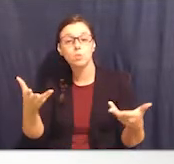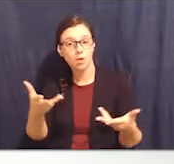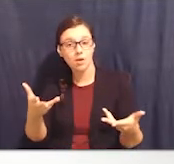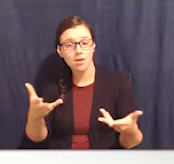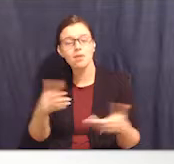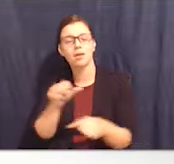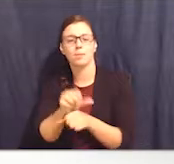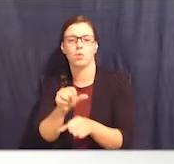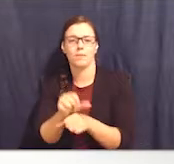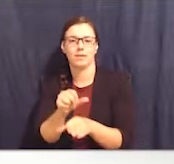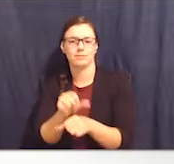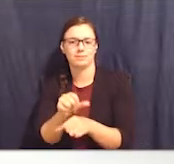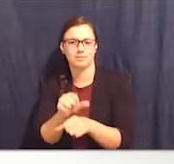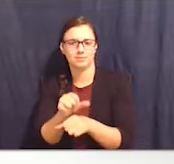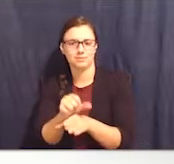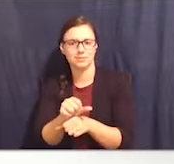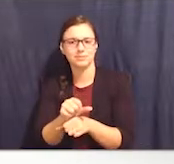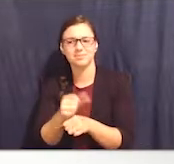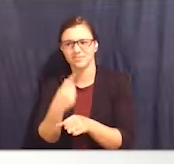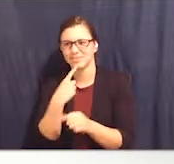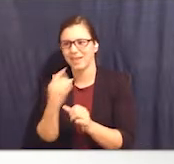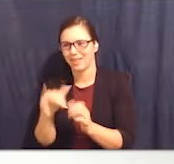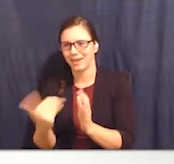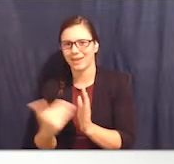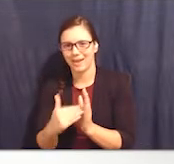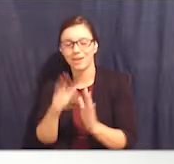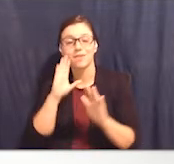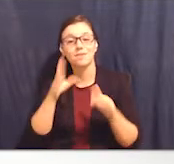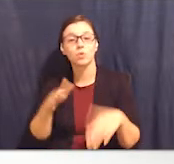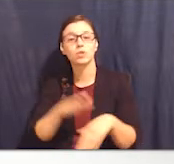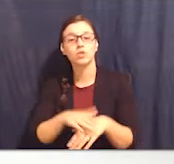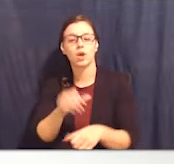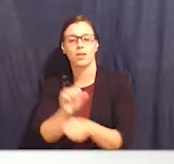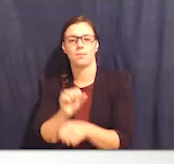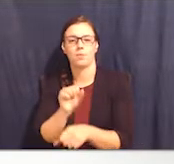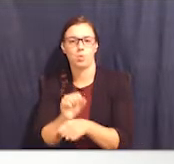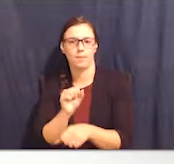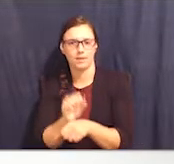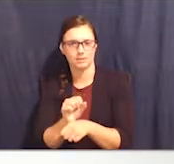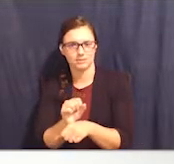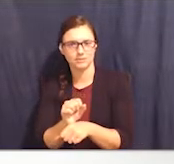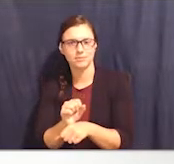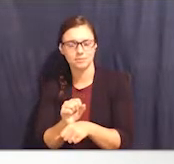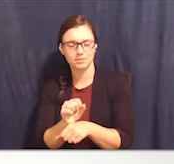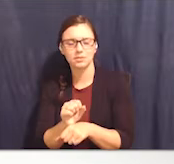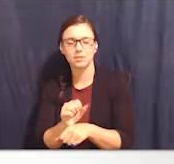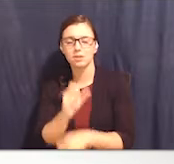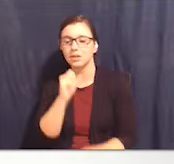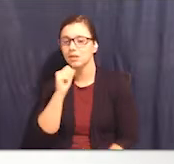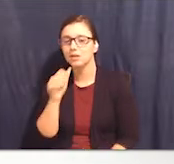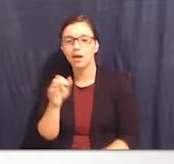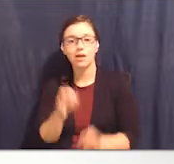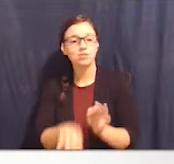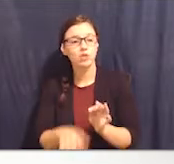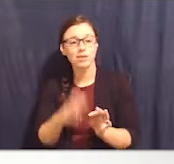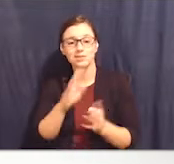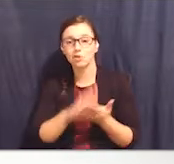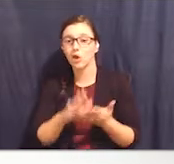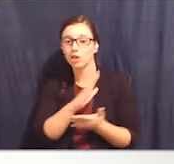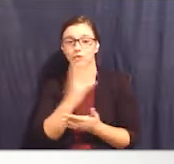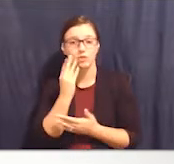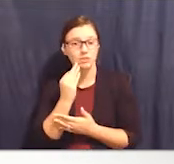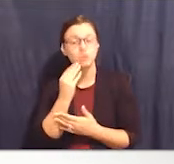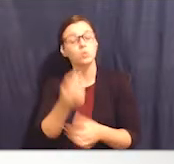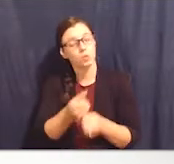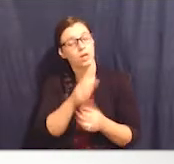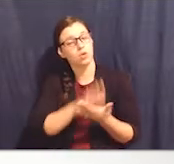institutions, 12 hours is full time, they must participate at least 6 hours, because students may need more time